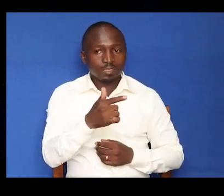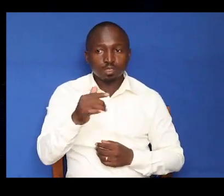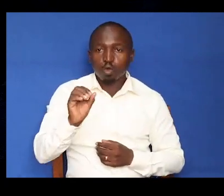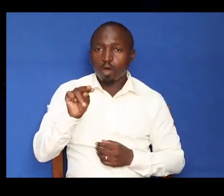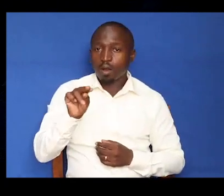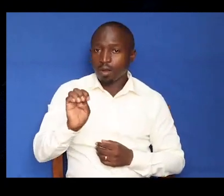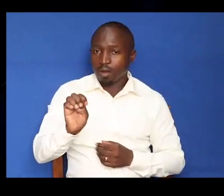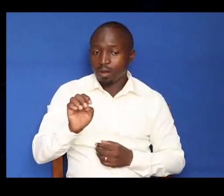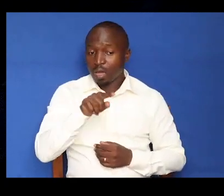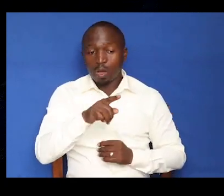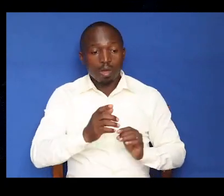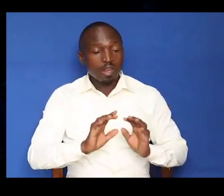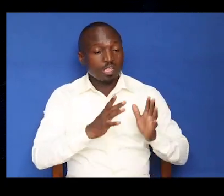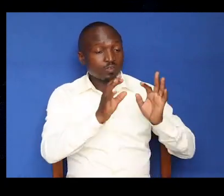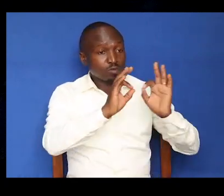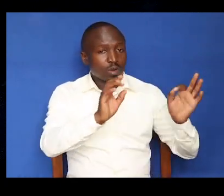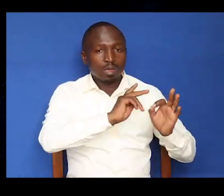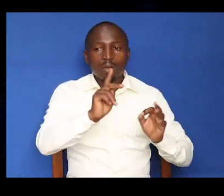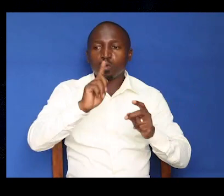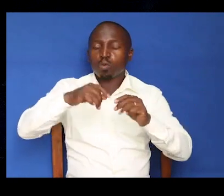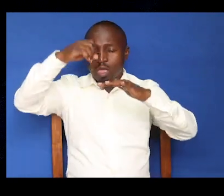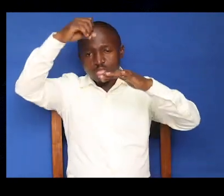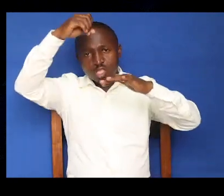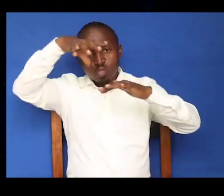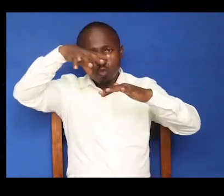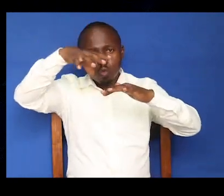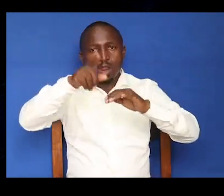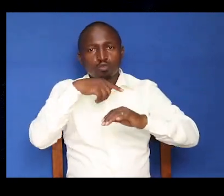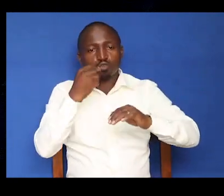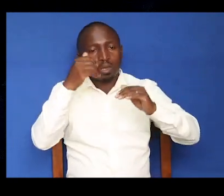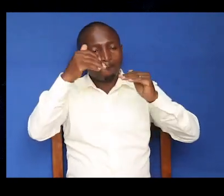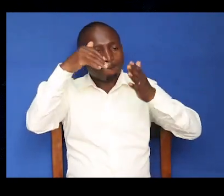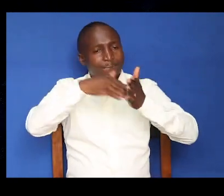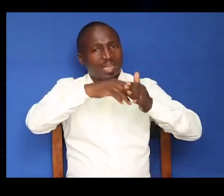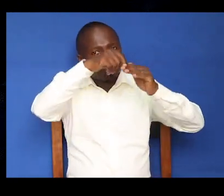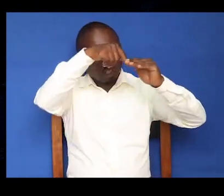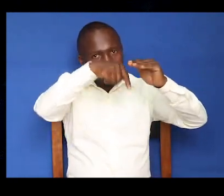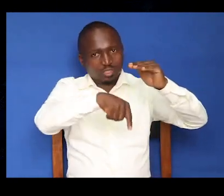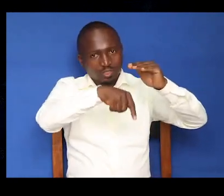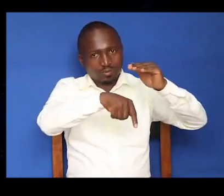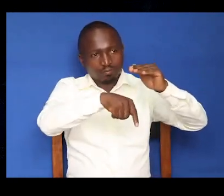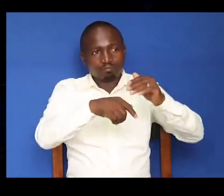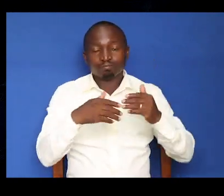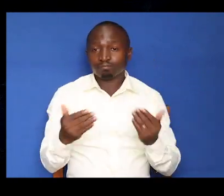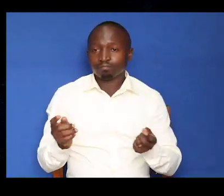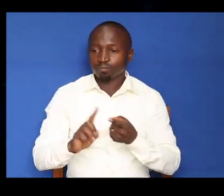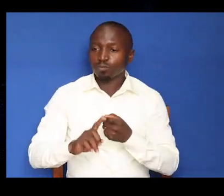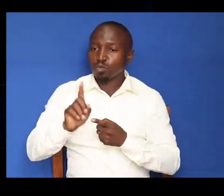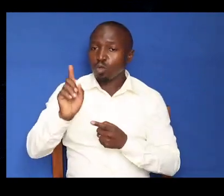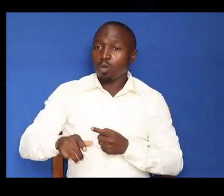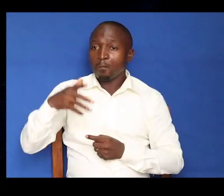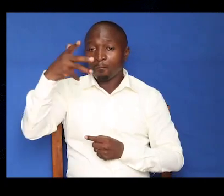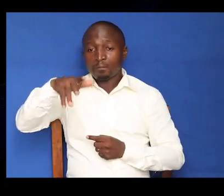well if there is a sufficient supply of sunlight to the bottom. Condition 4, presence